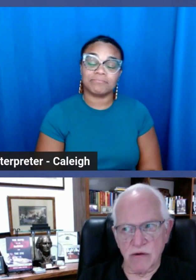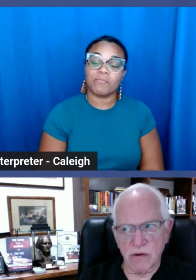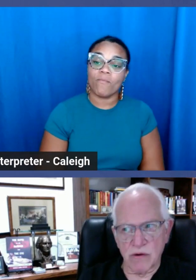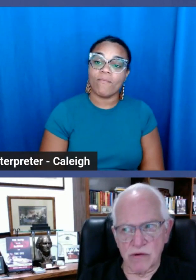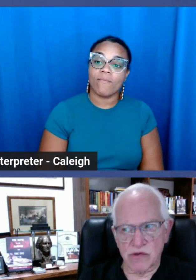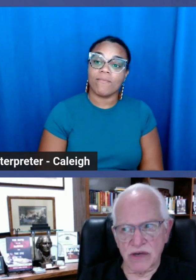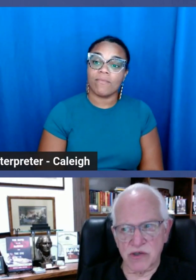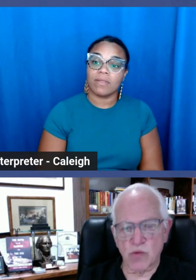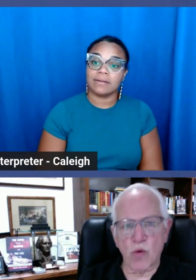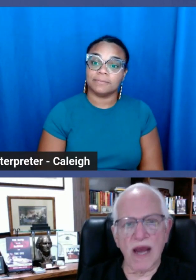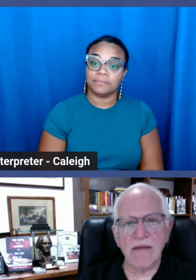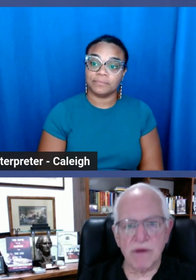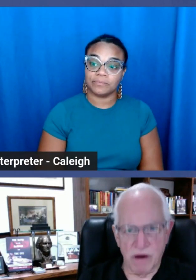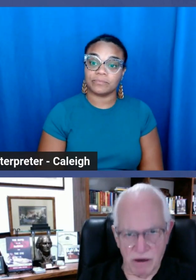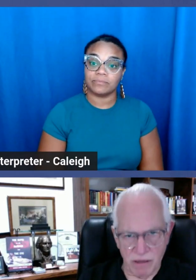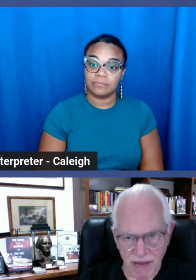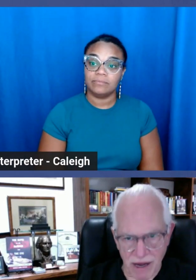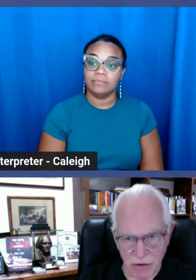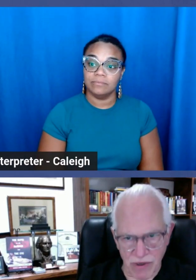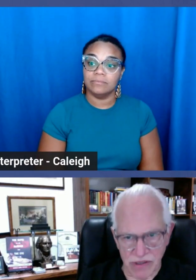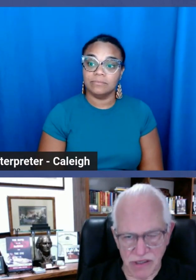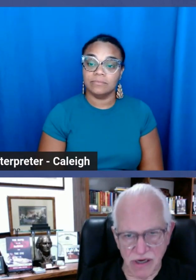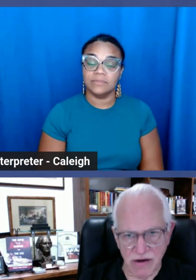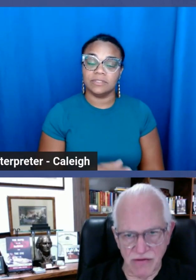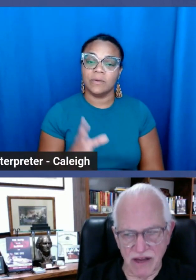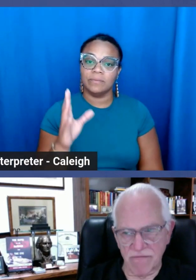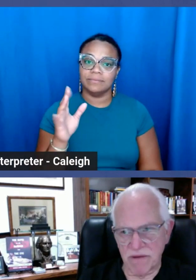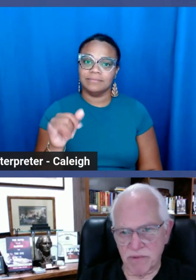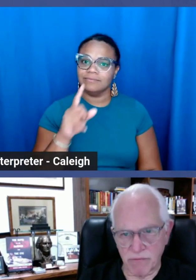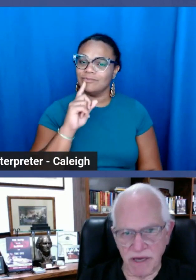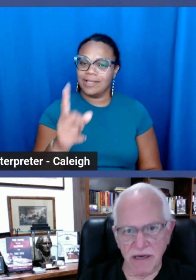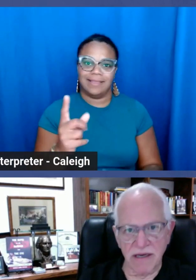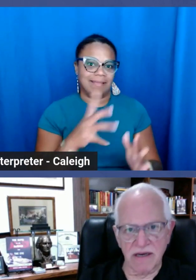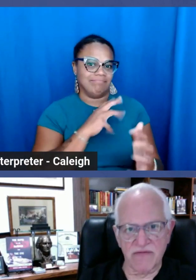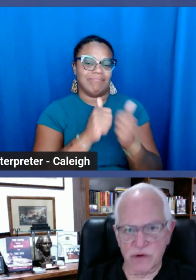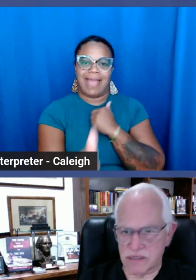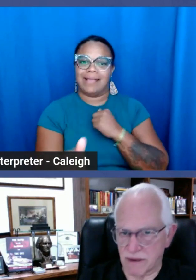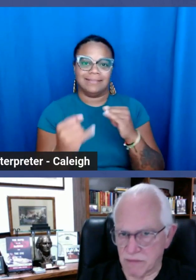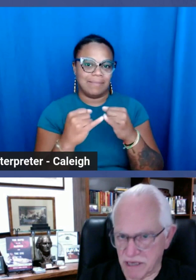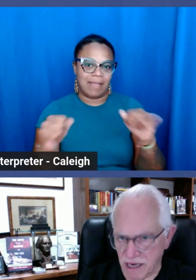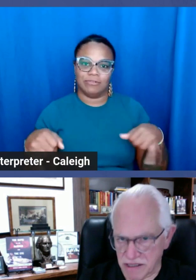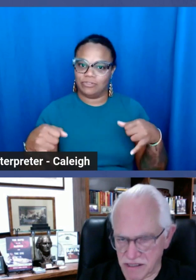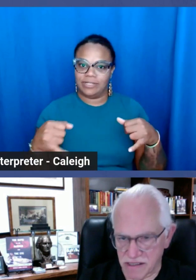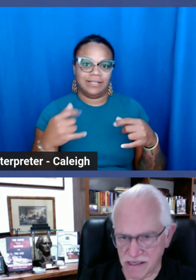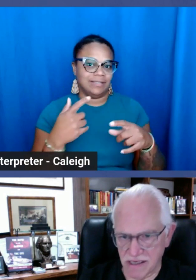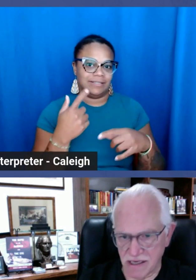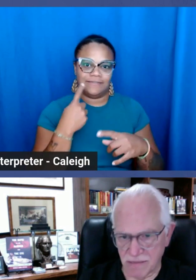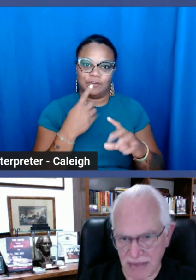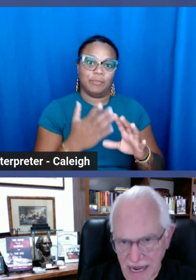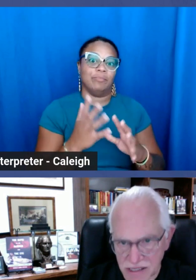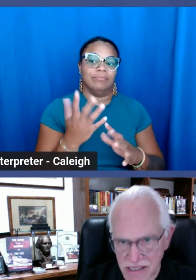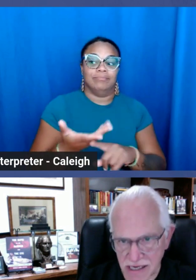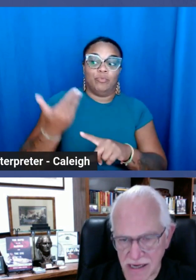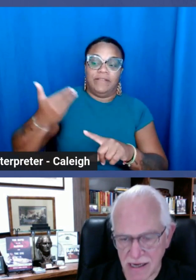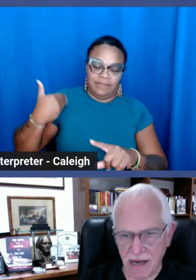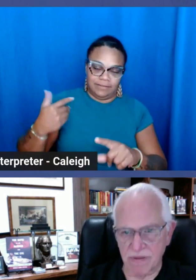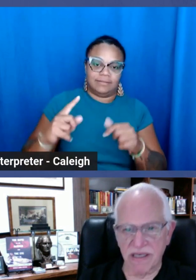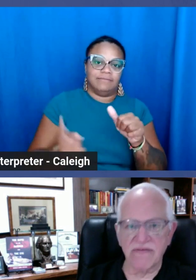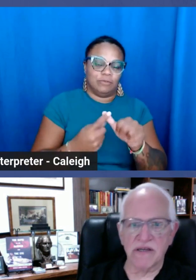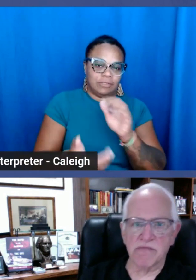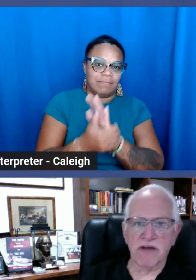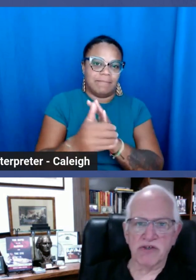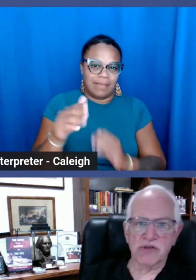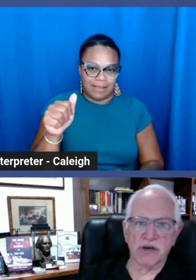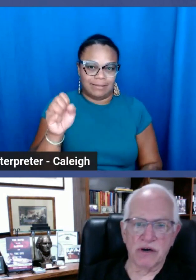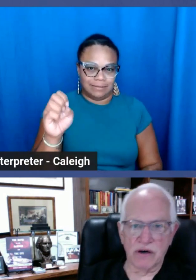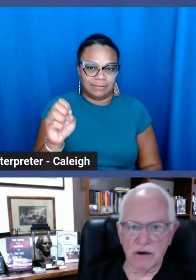This stretches way beyond the boundaries that have been permitted in First Amendment cases in the past. I believe